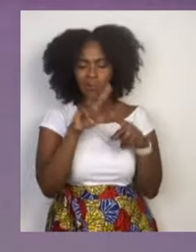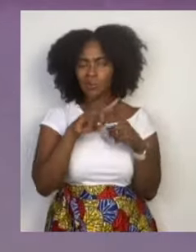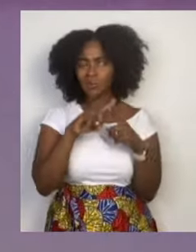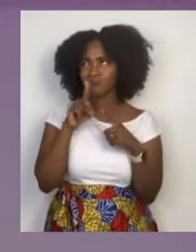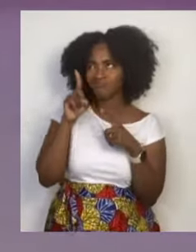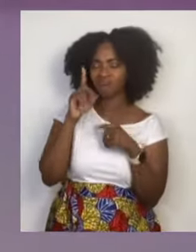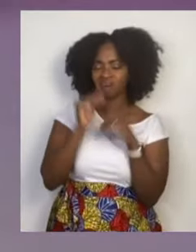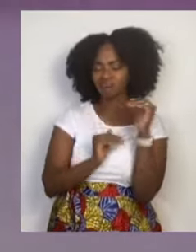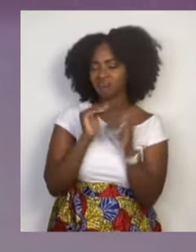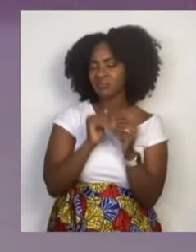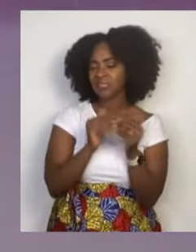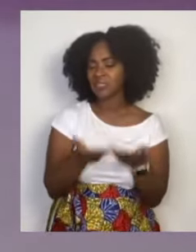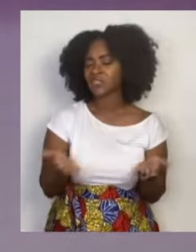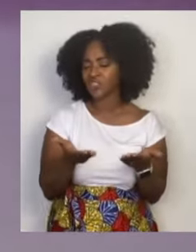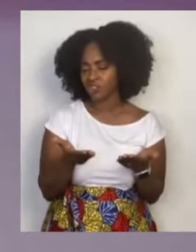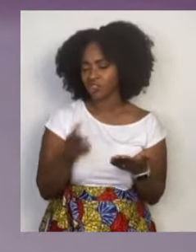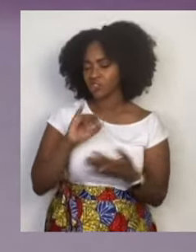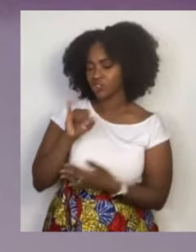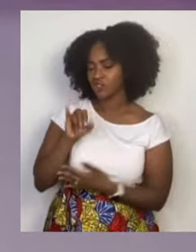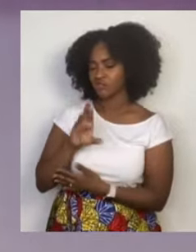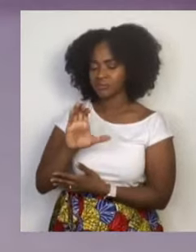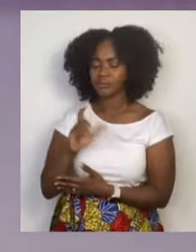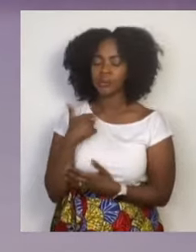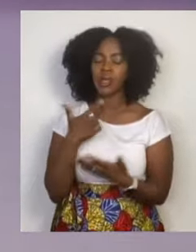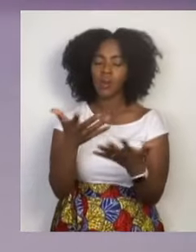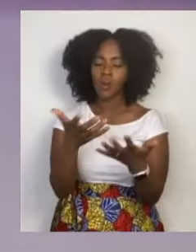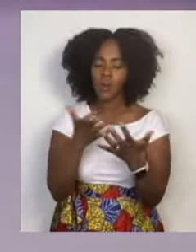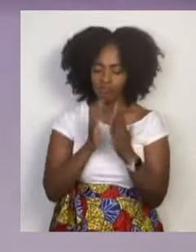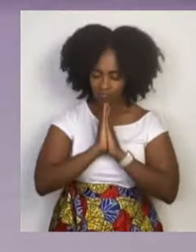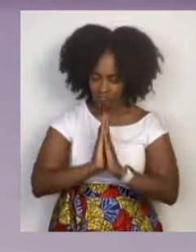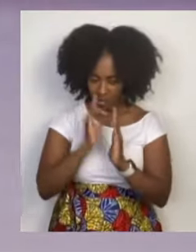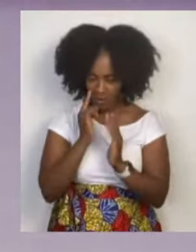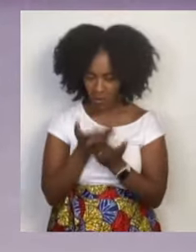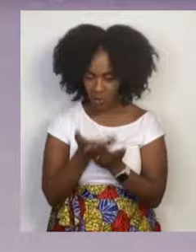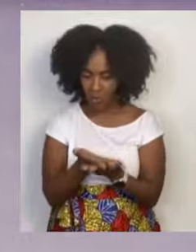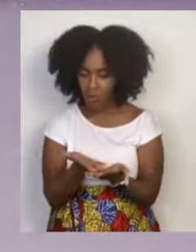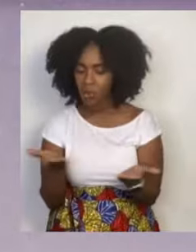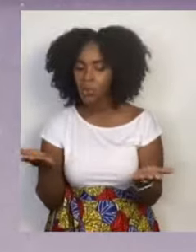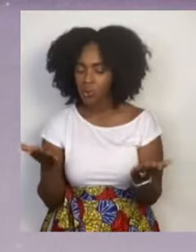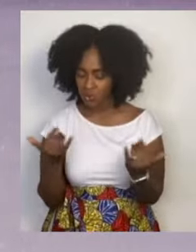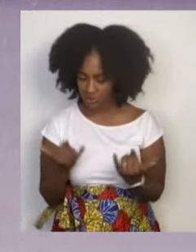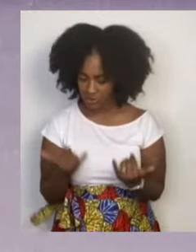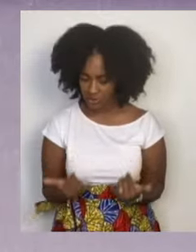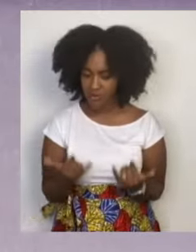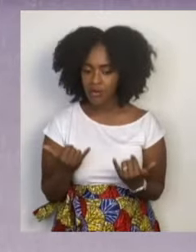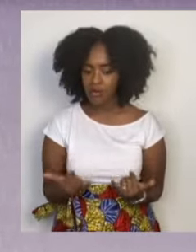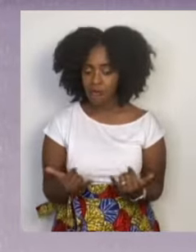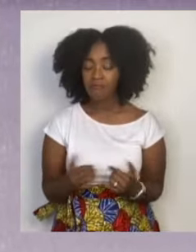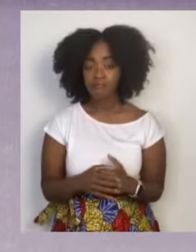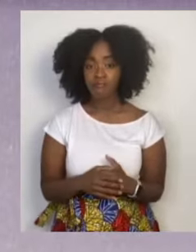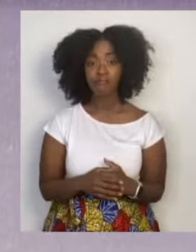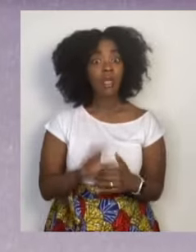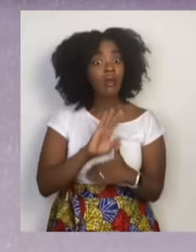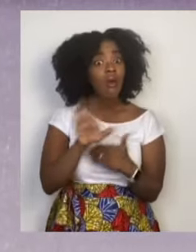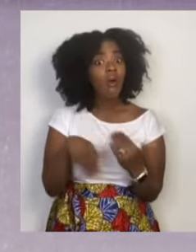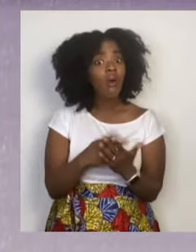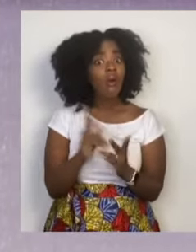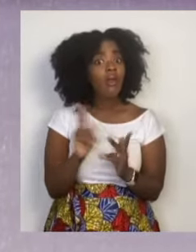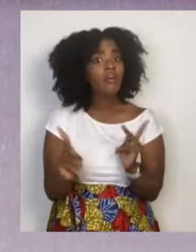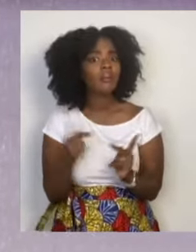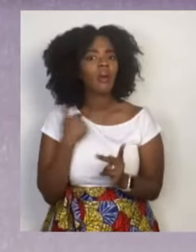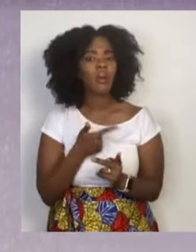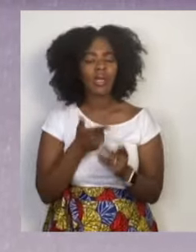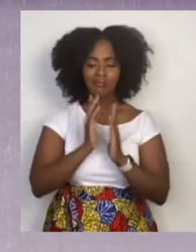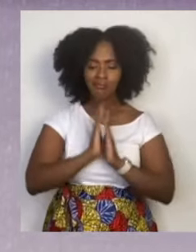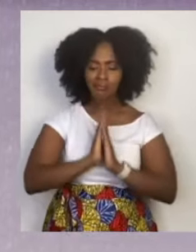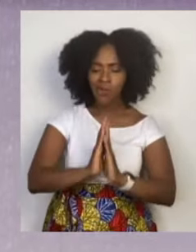And I want to pray for you today. And all the people that we pray for week after week after week are going to